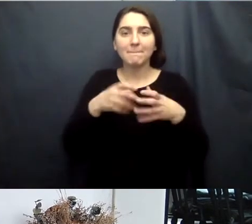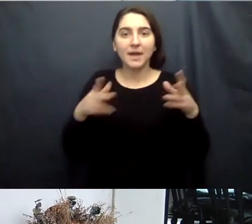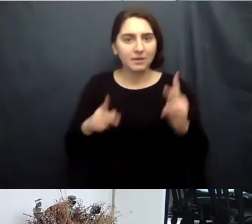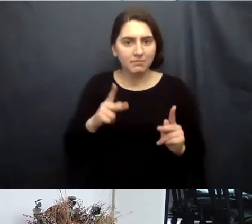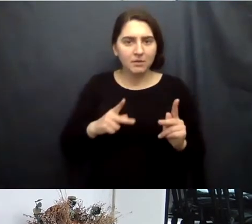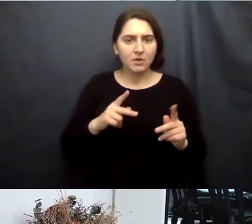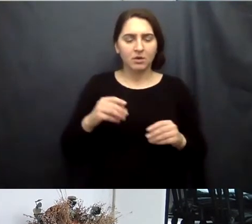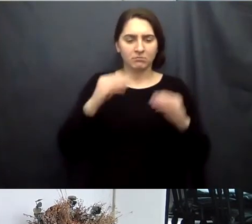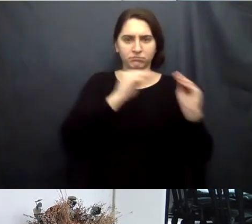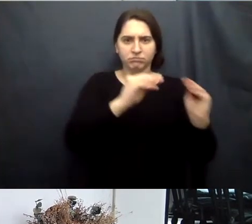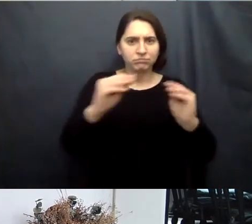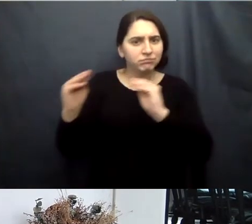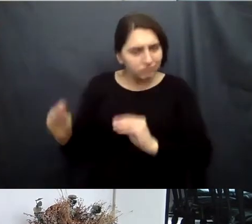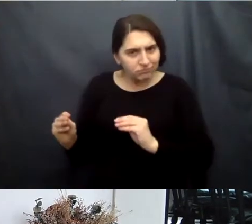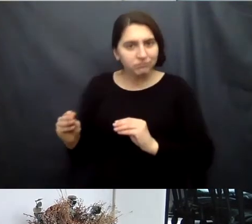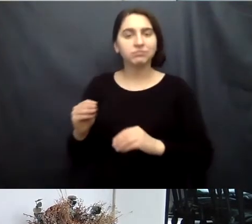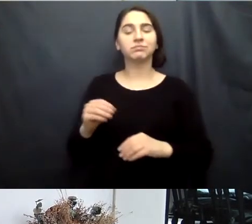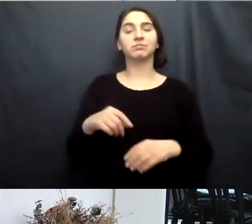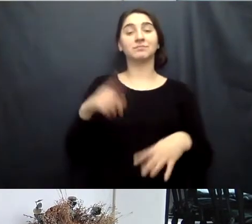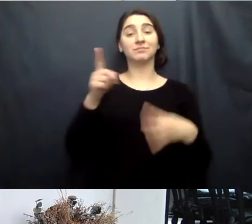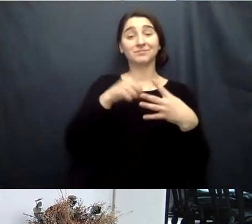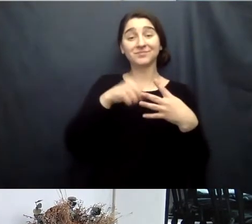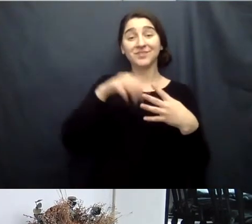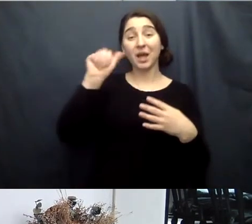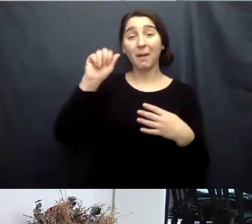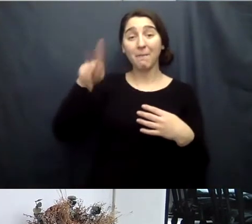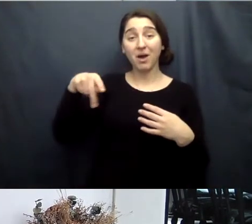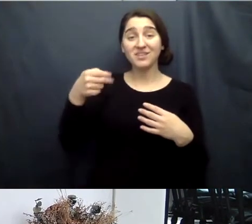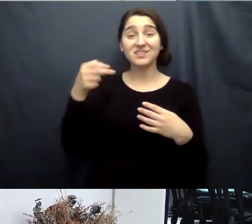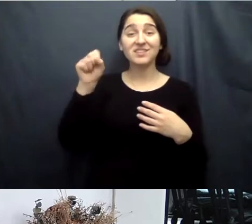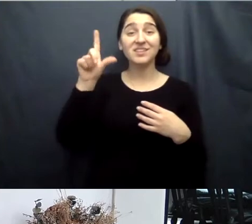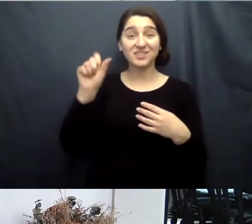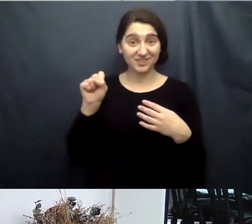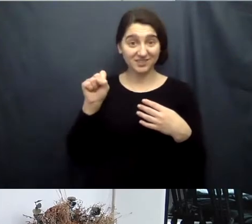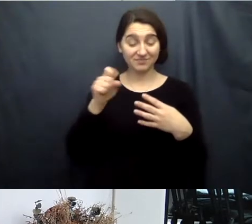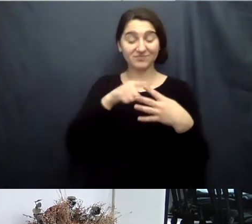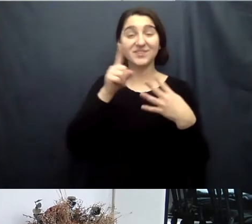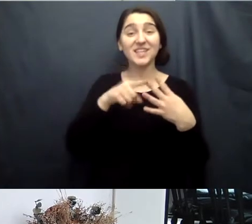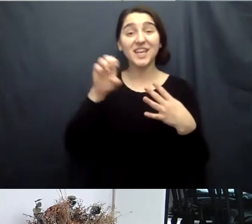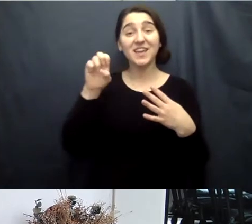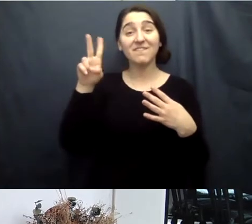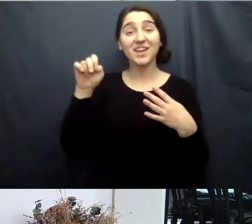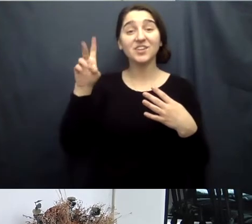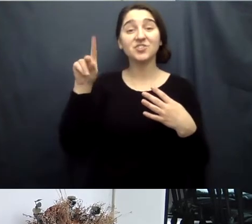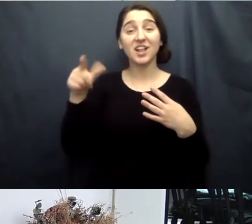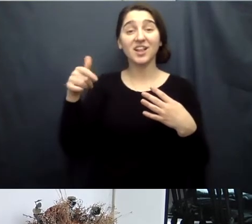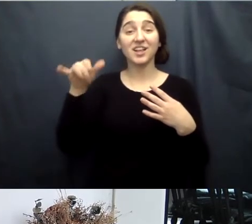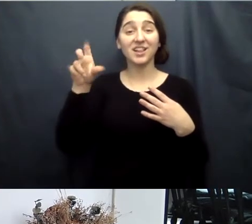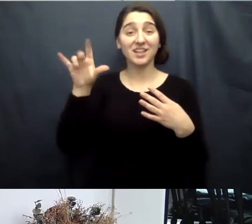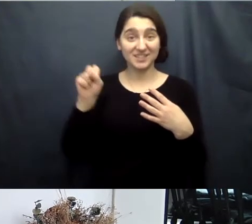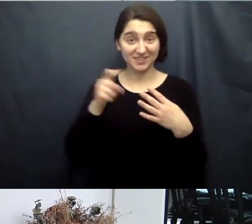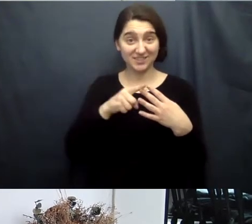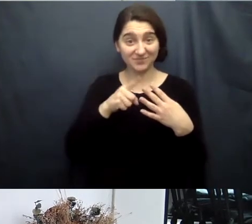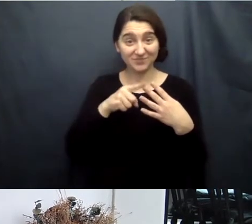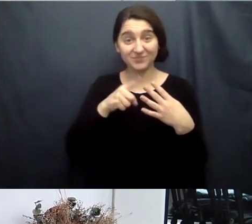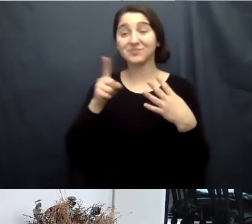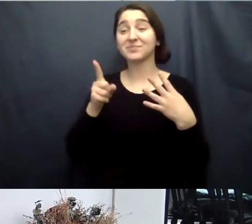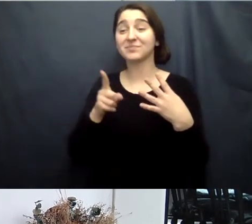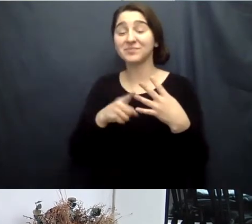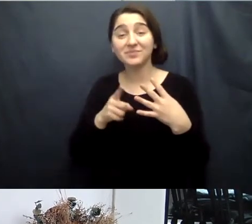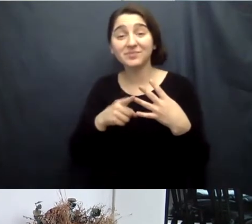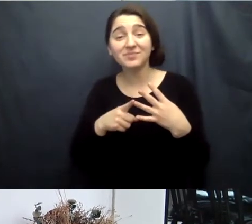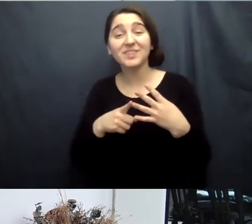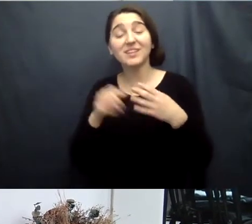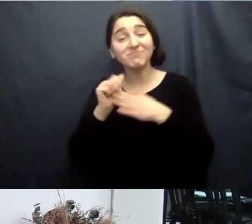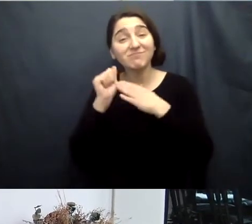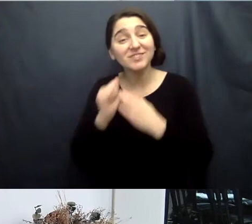be apostles, others to be prophets, others to be evangelists, others to be pastors and